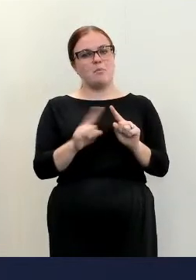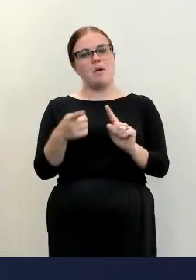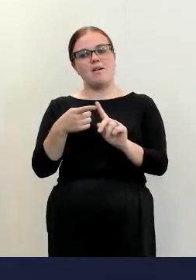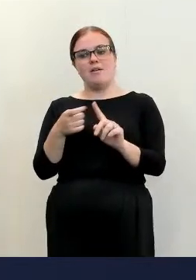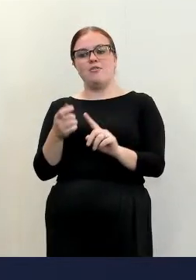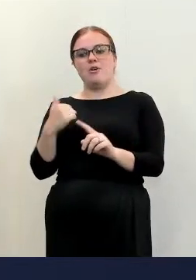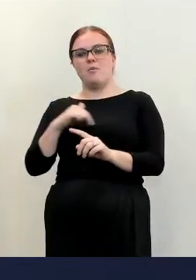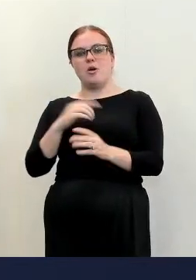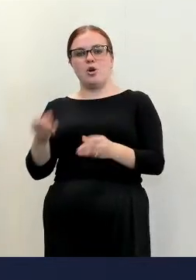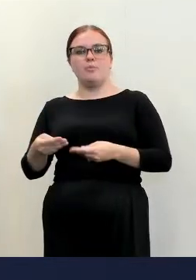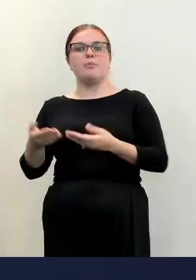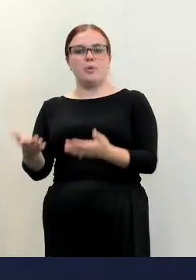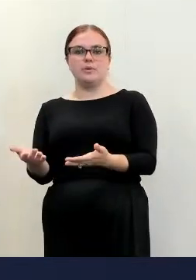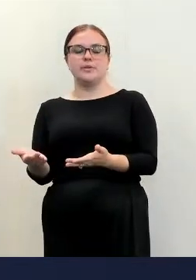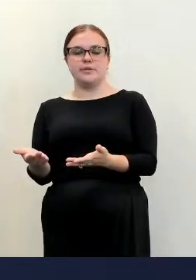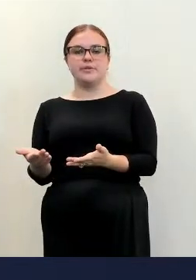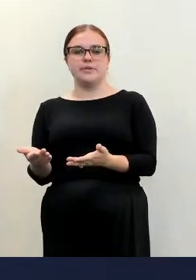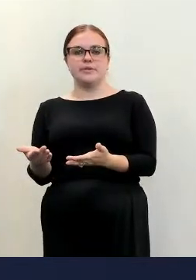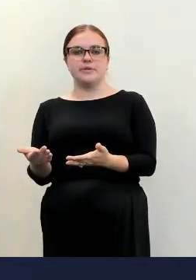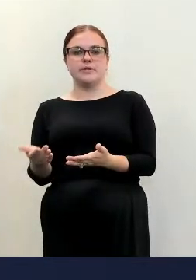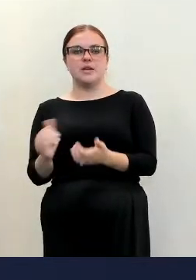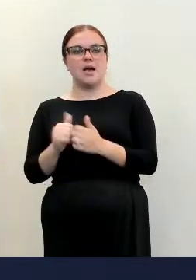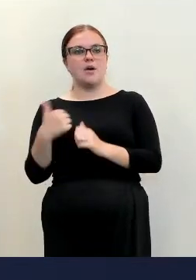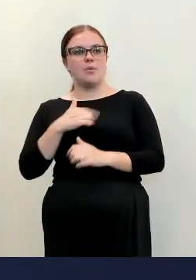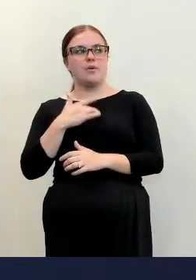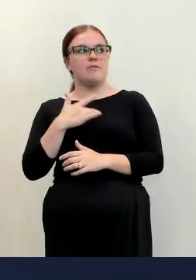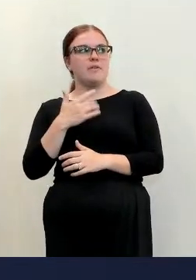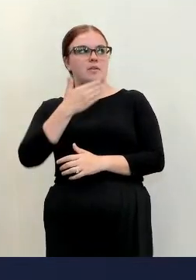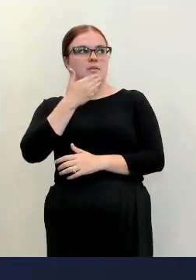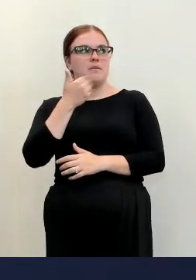received and where we felt we could get the best